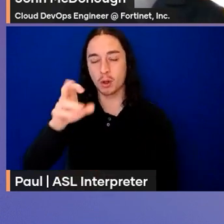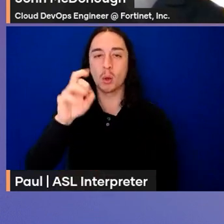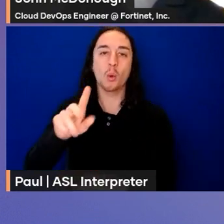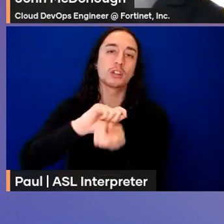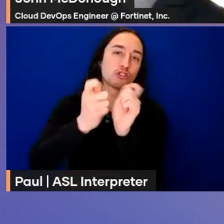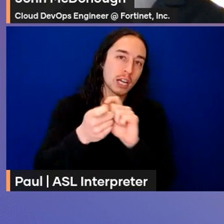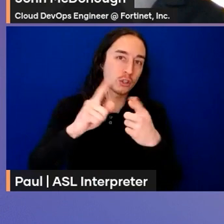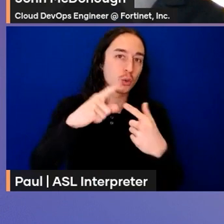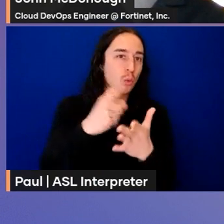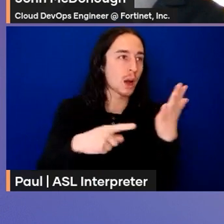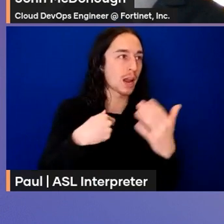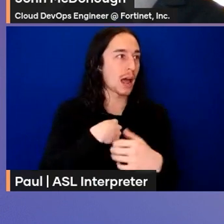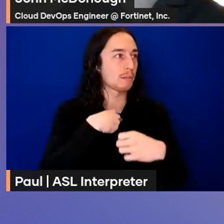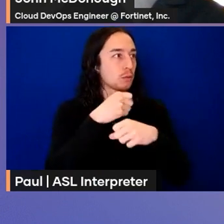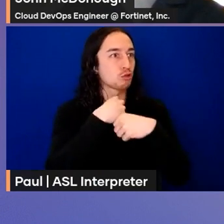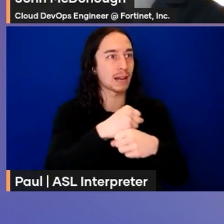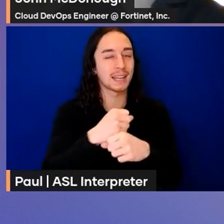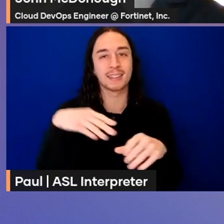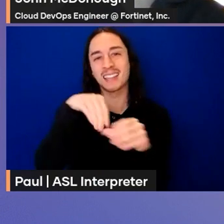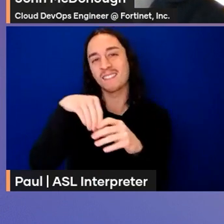infrastructure that I'm making.